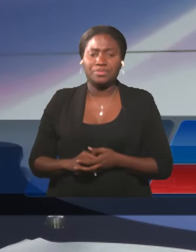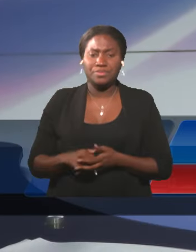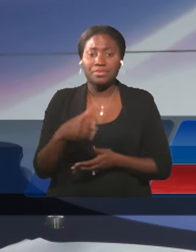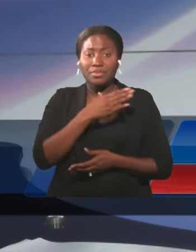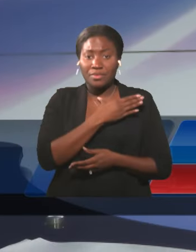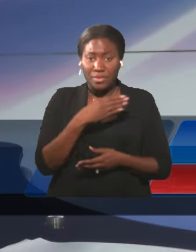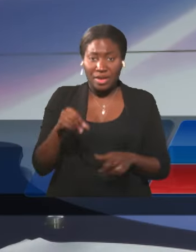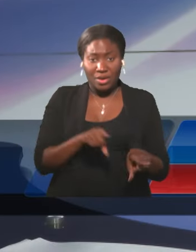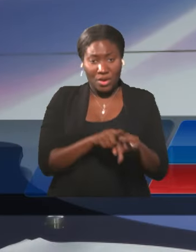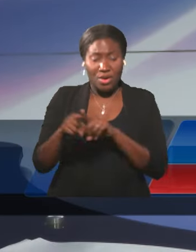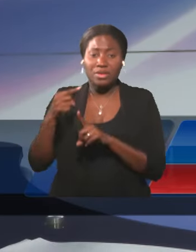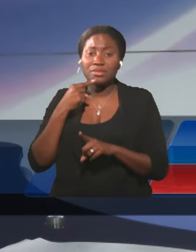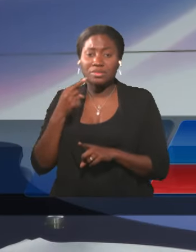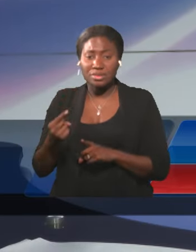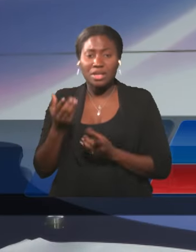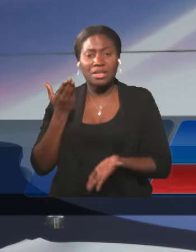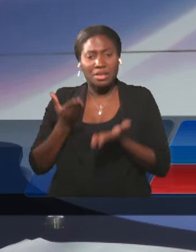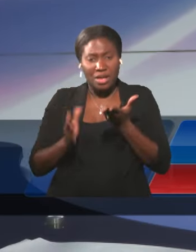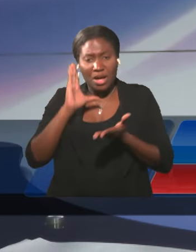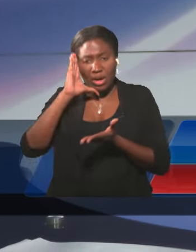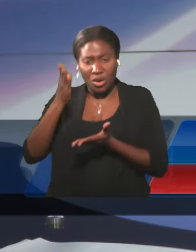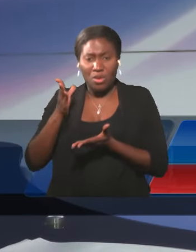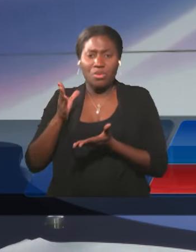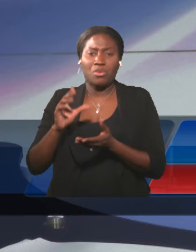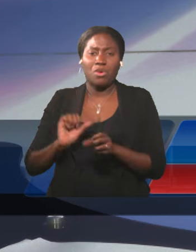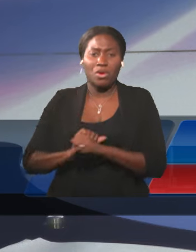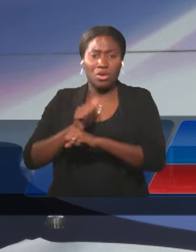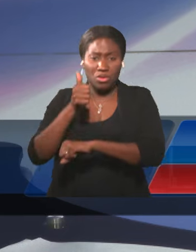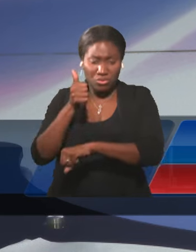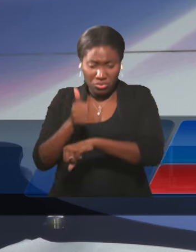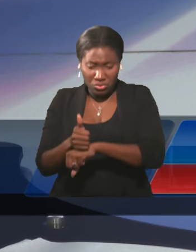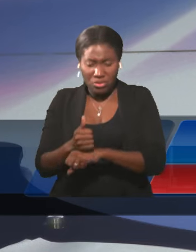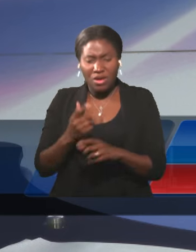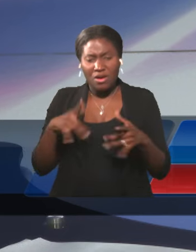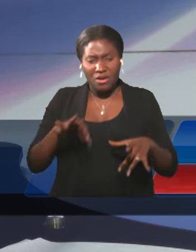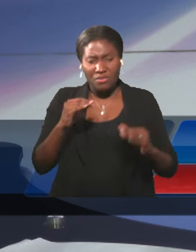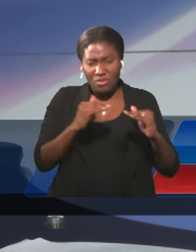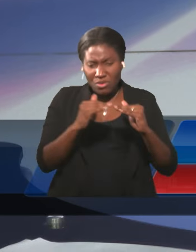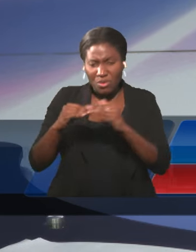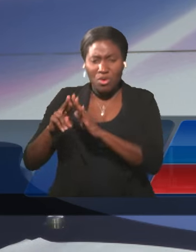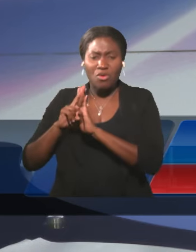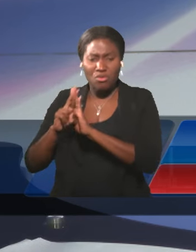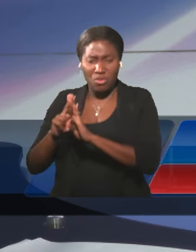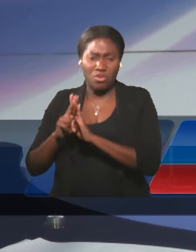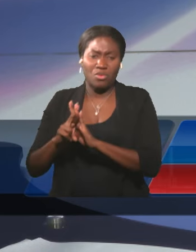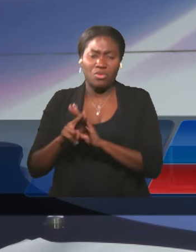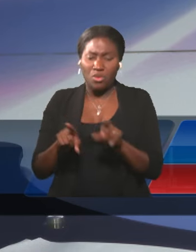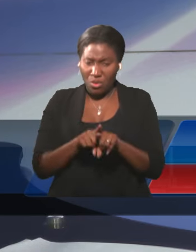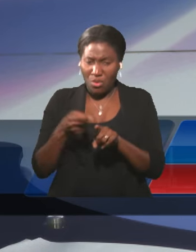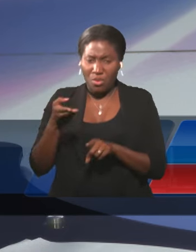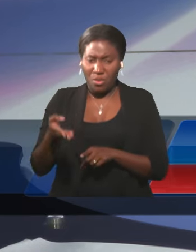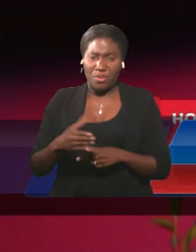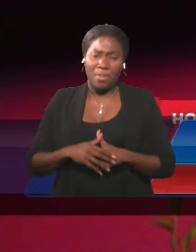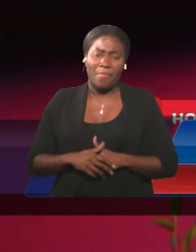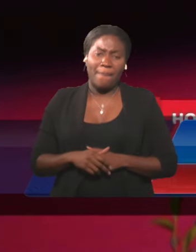And Mrs. Scotland said the possible implementation of proportional representation was also on the